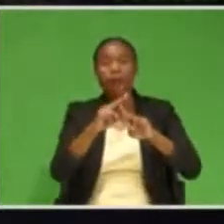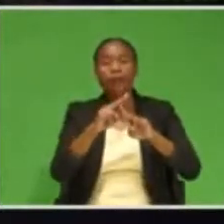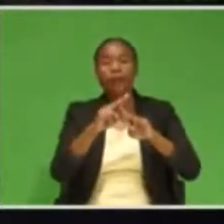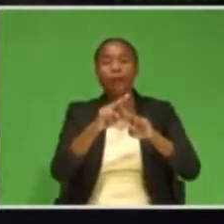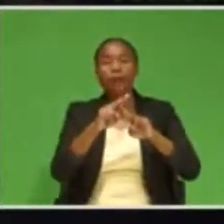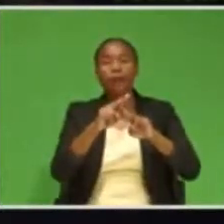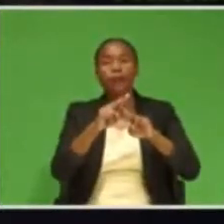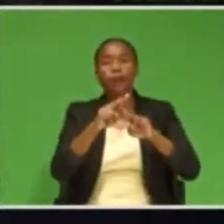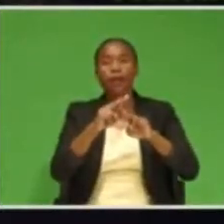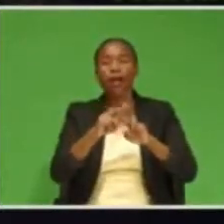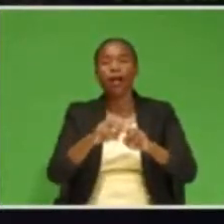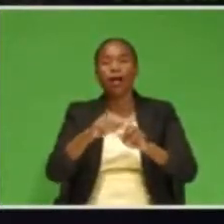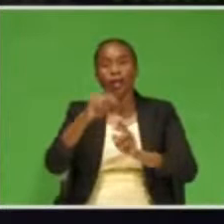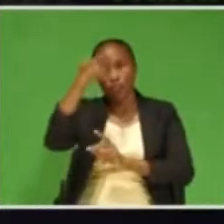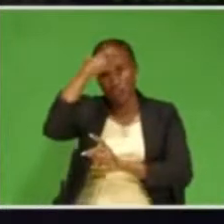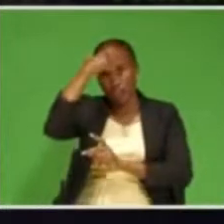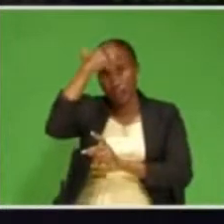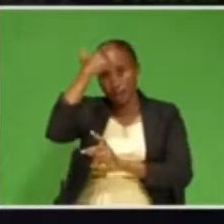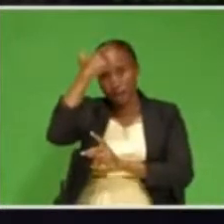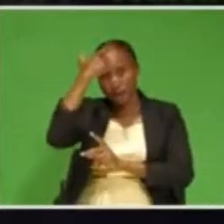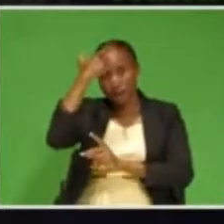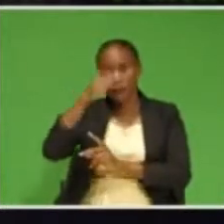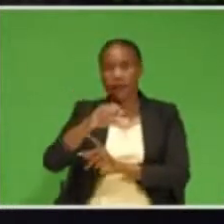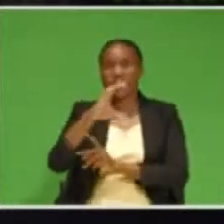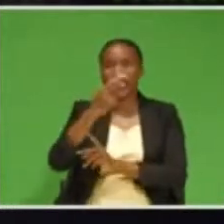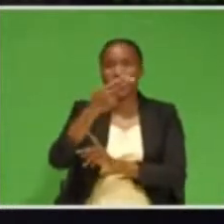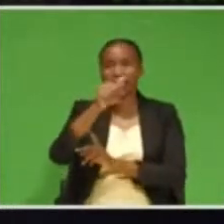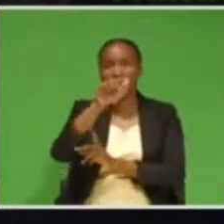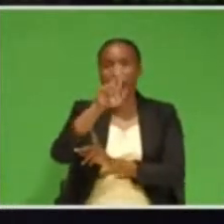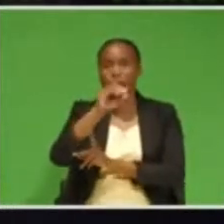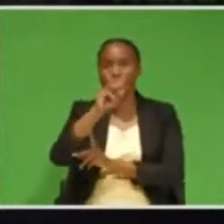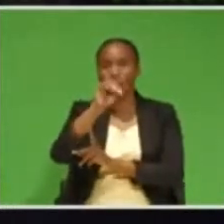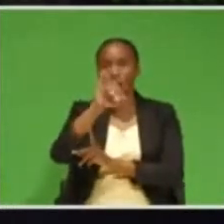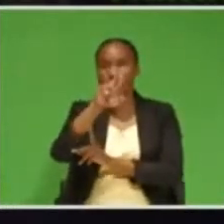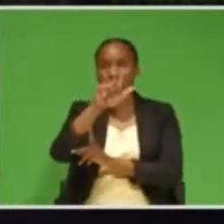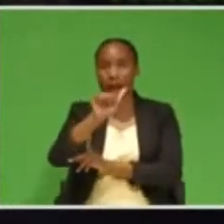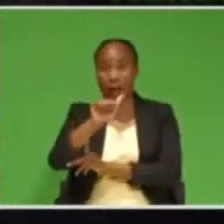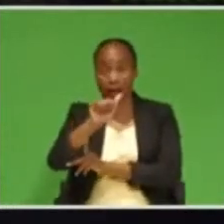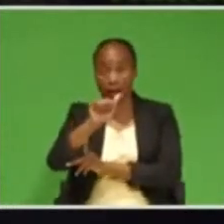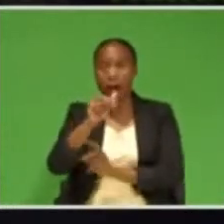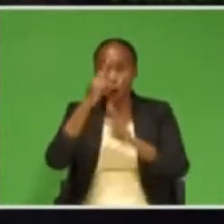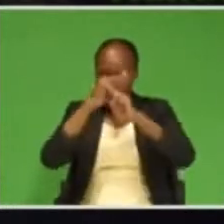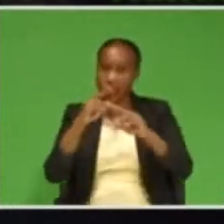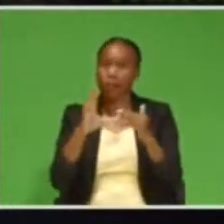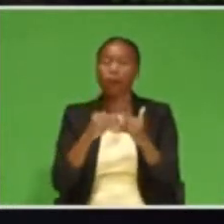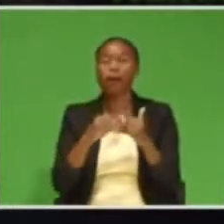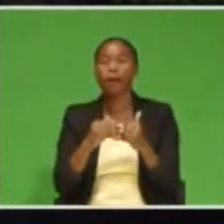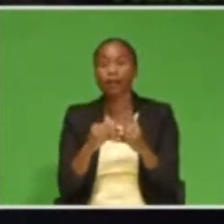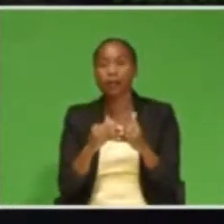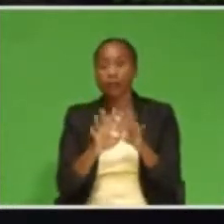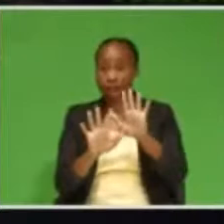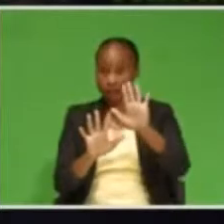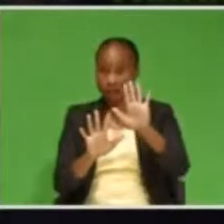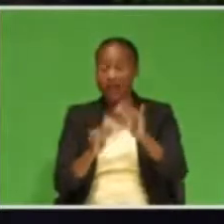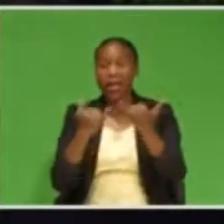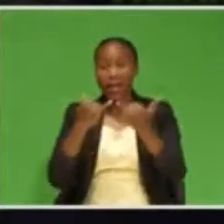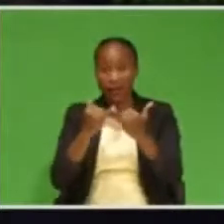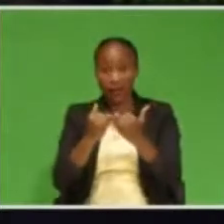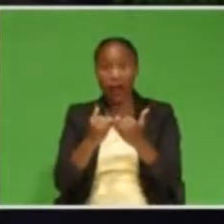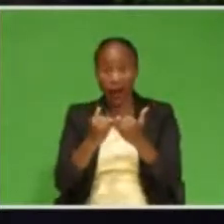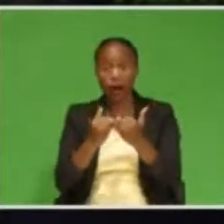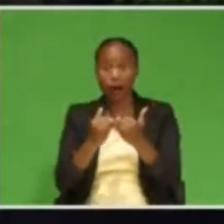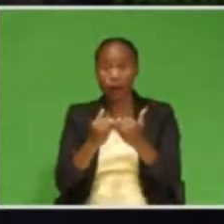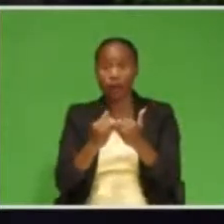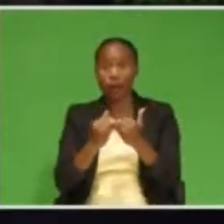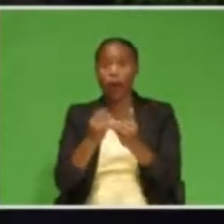Chief Fortune Charumbira. Honorable members, I now give a notice and I'm going to